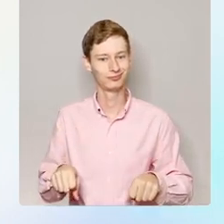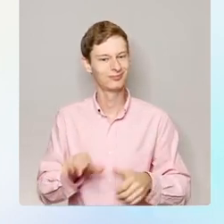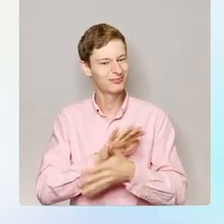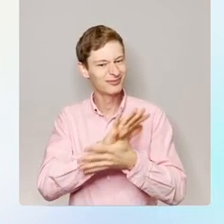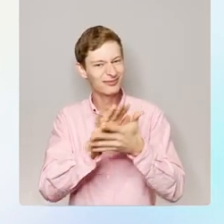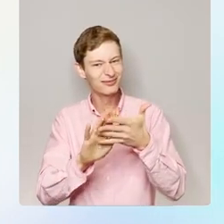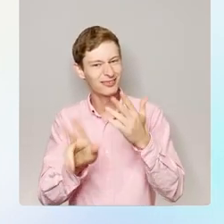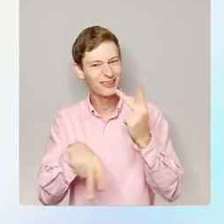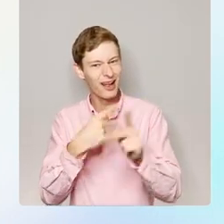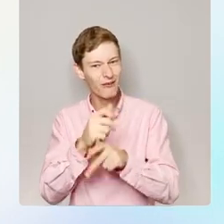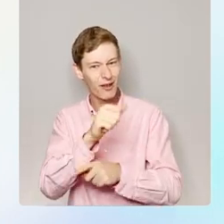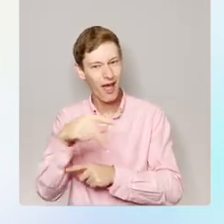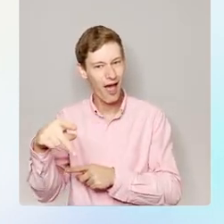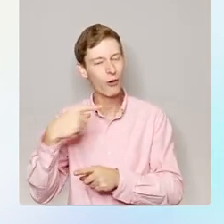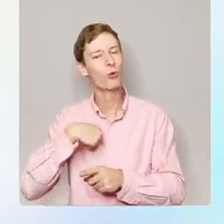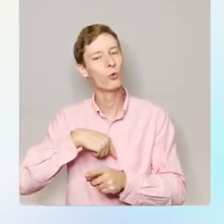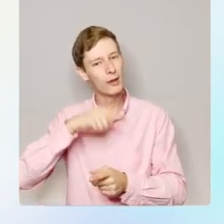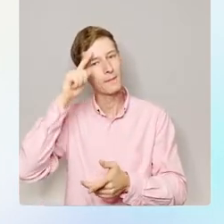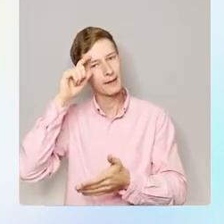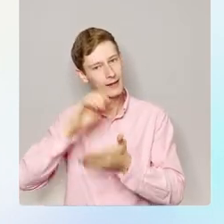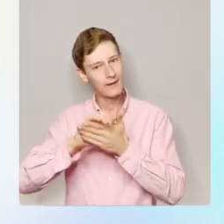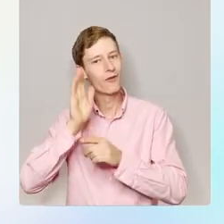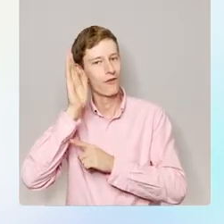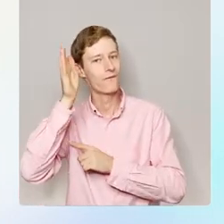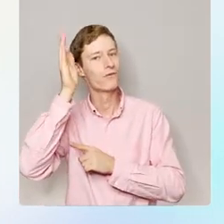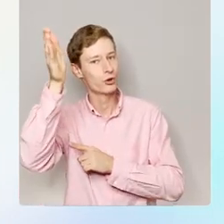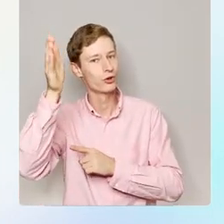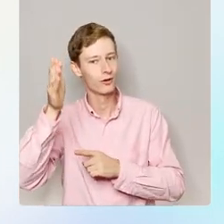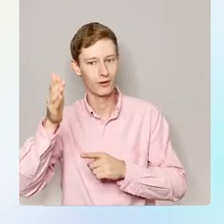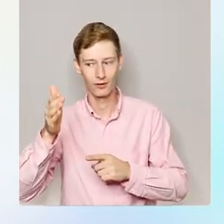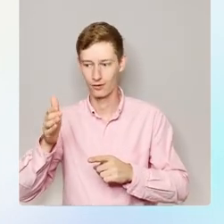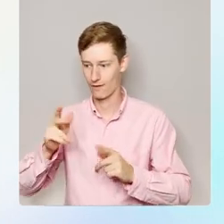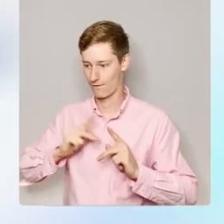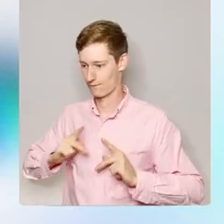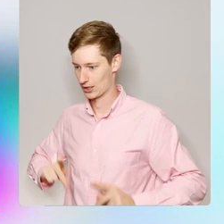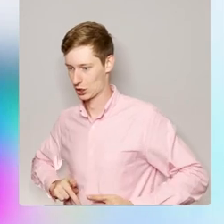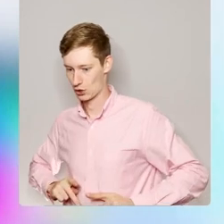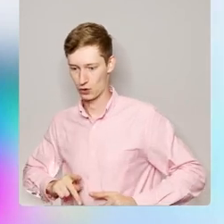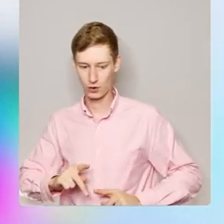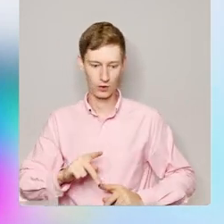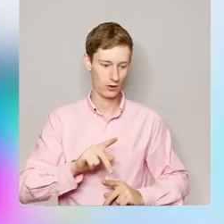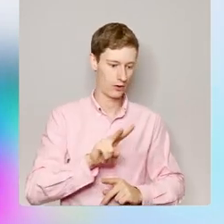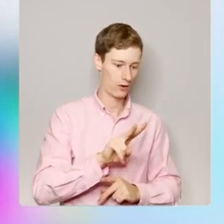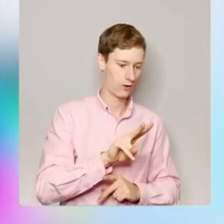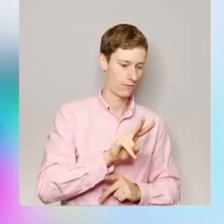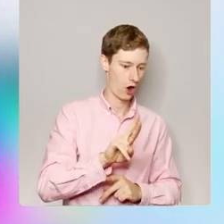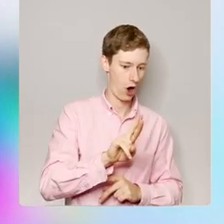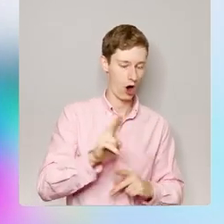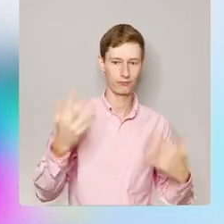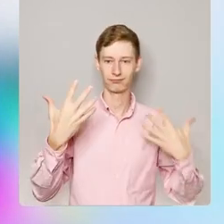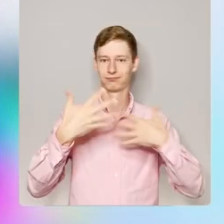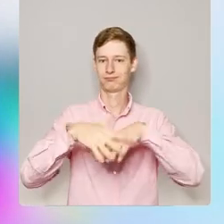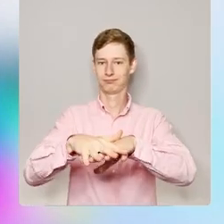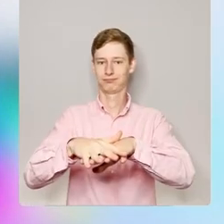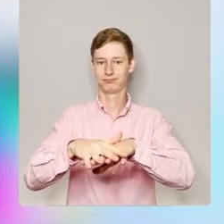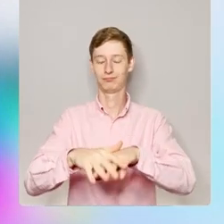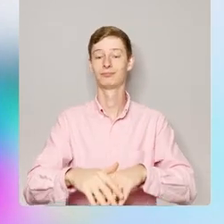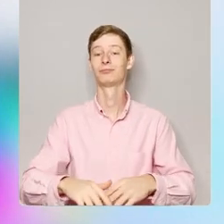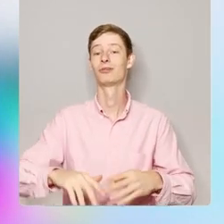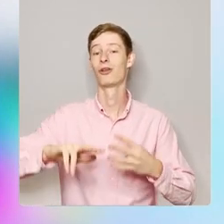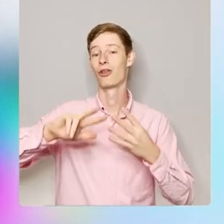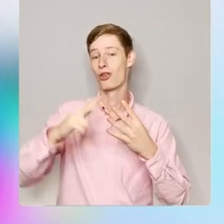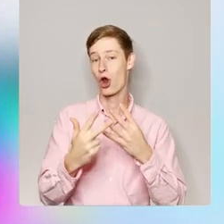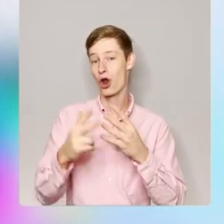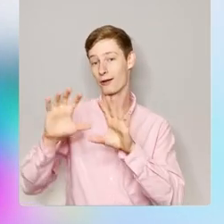these are the future of immersive experiences, blending physical and virtual reality. Our third category is